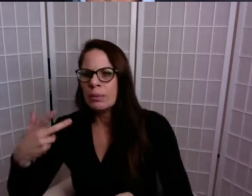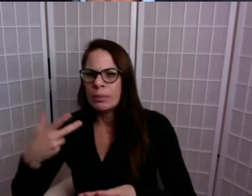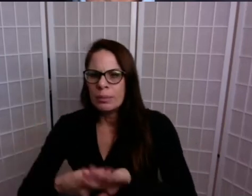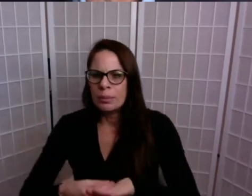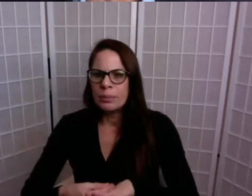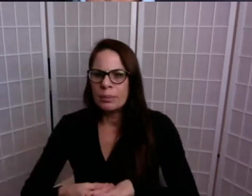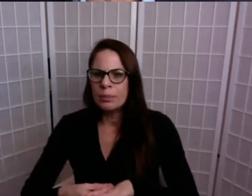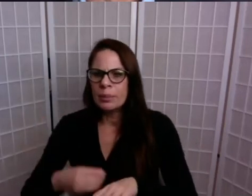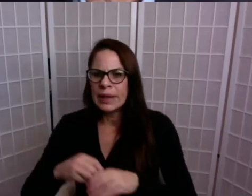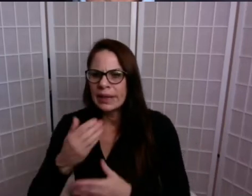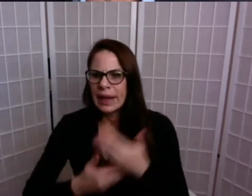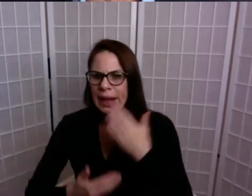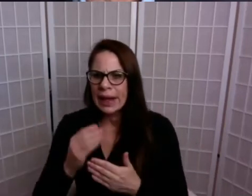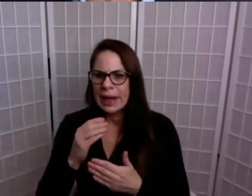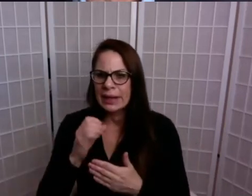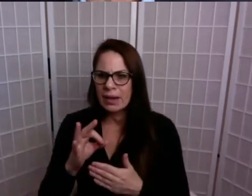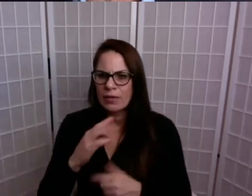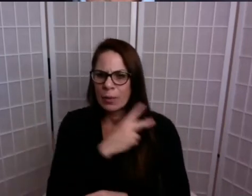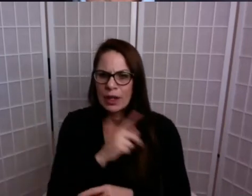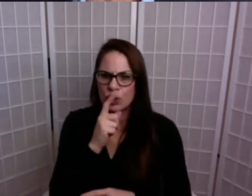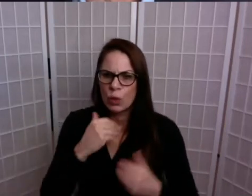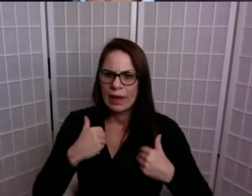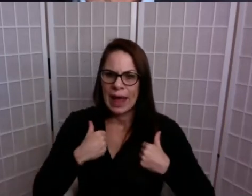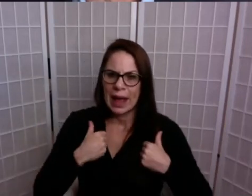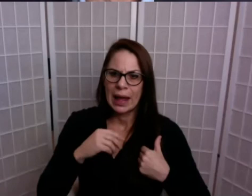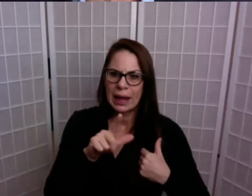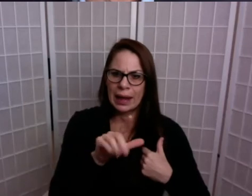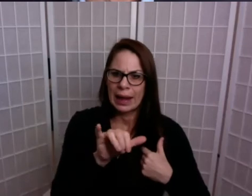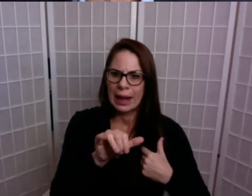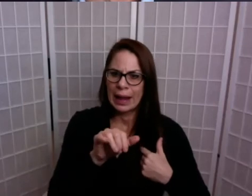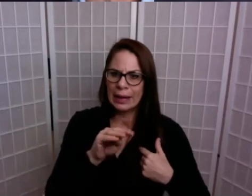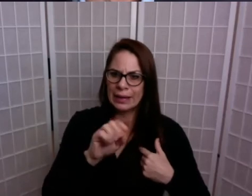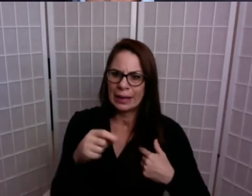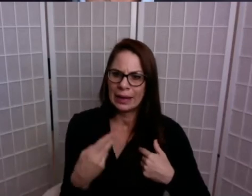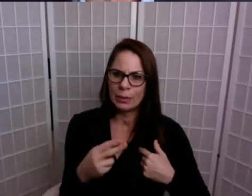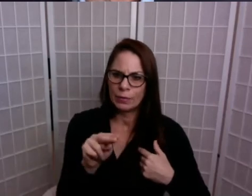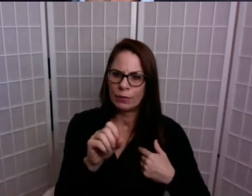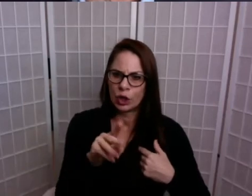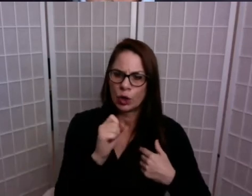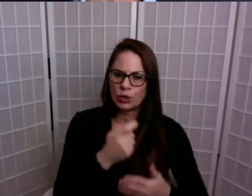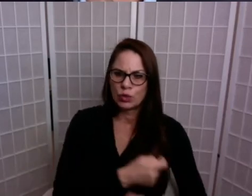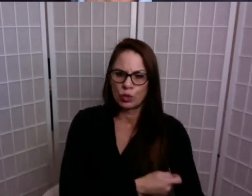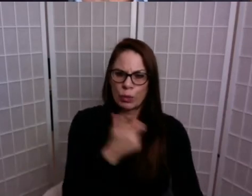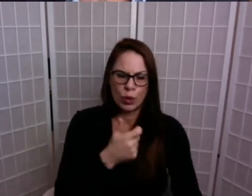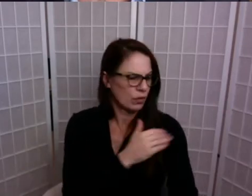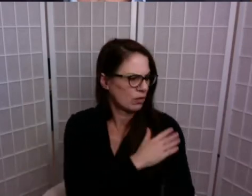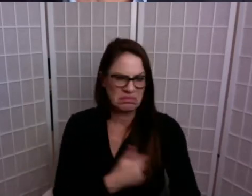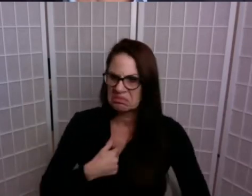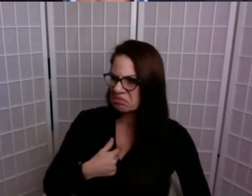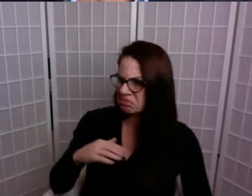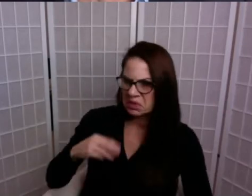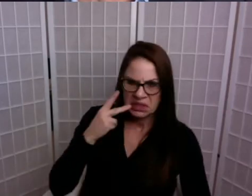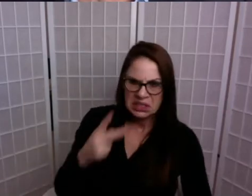lymph nodes removed from that arm? I have not specifically done that. I don't see